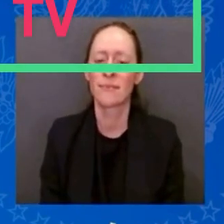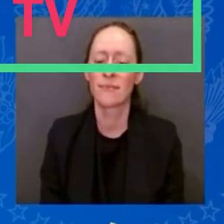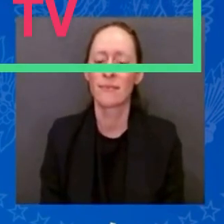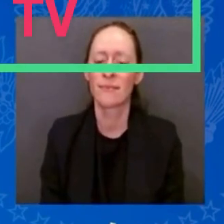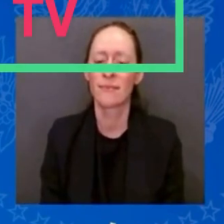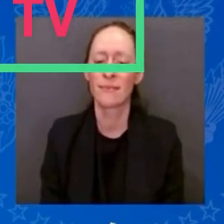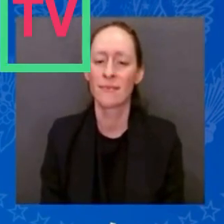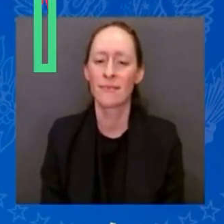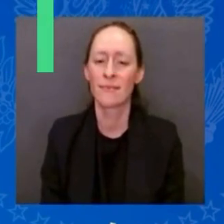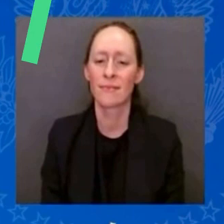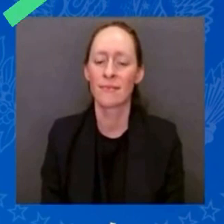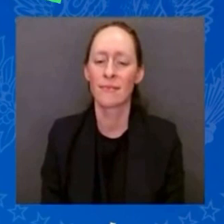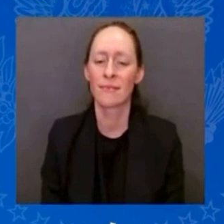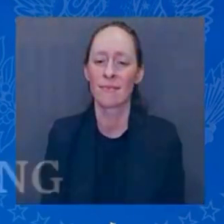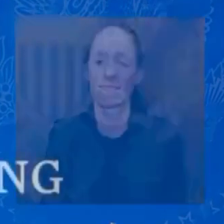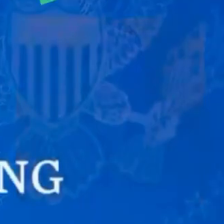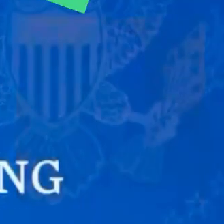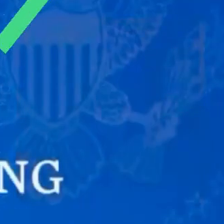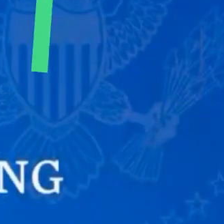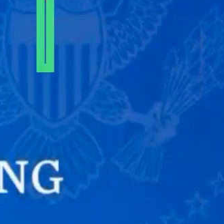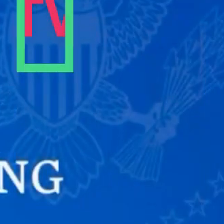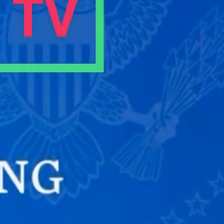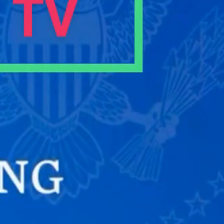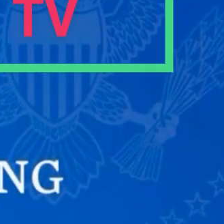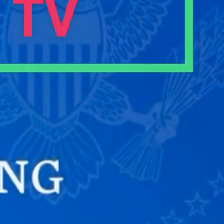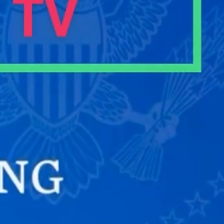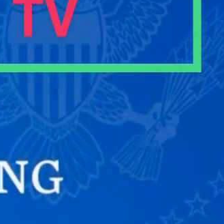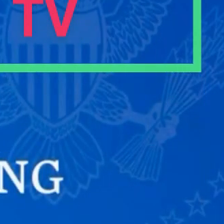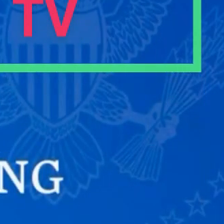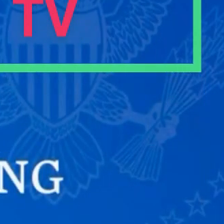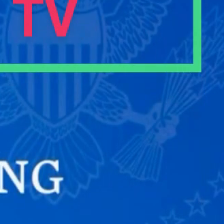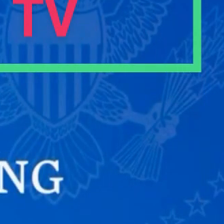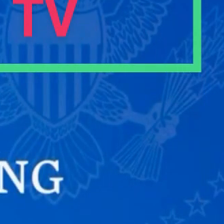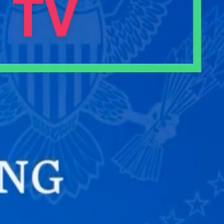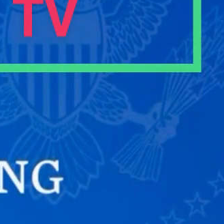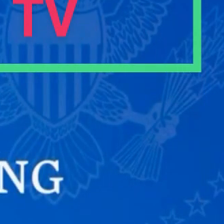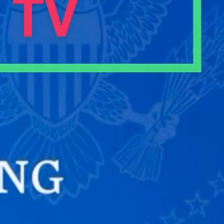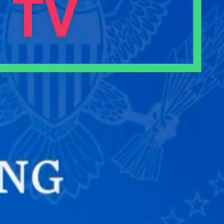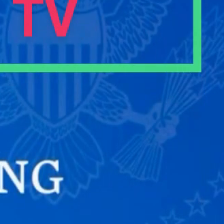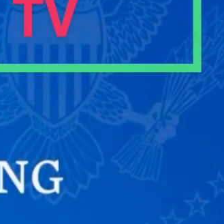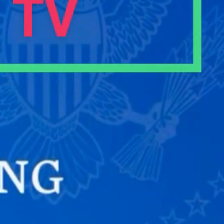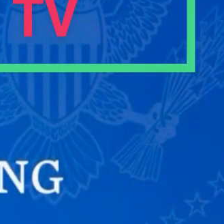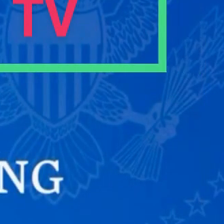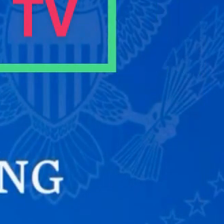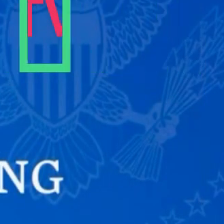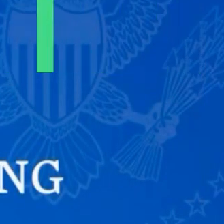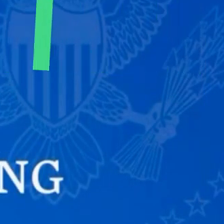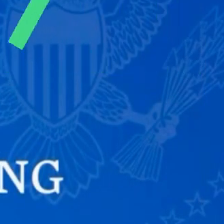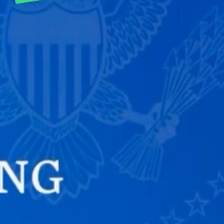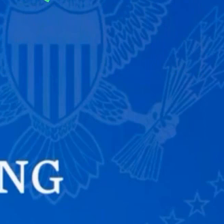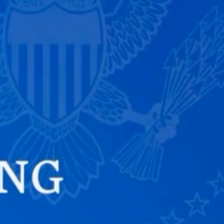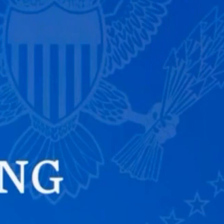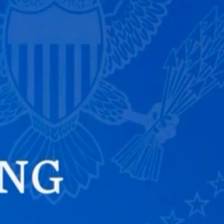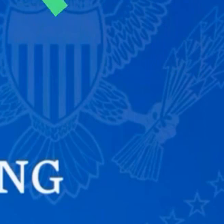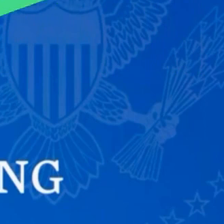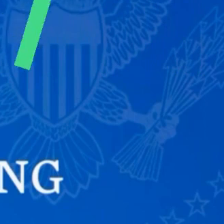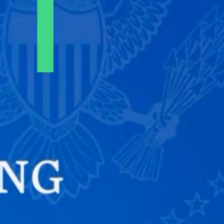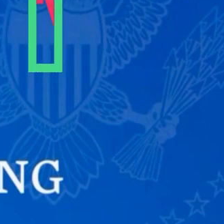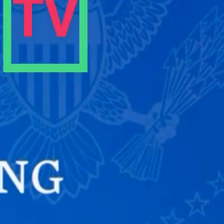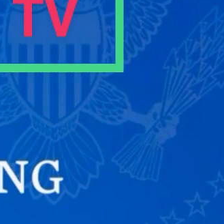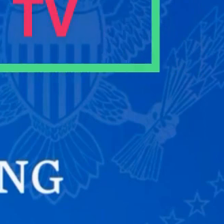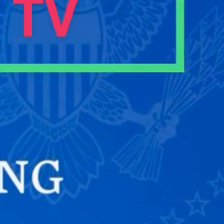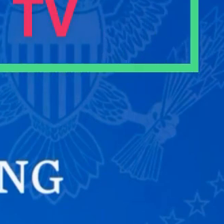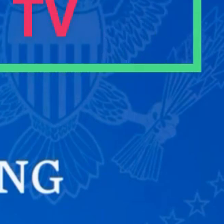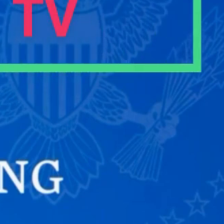as you become part and parcel of the MACAD TV family. Please like and share MACAD TV. We love you all. Please support MACAD